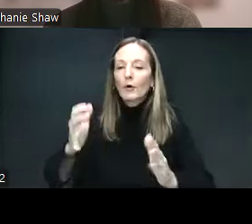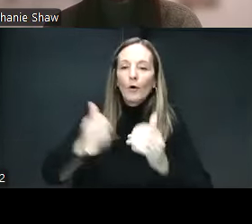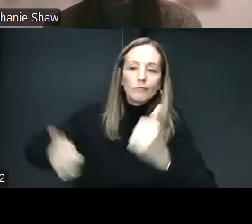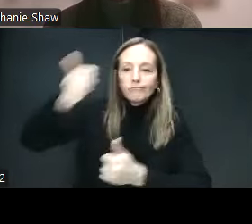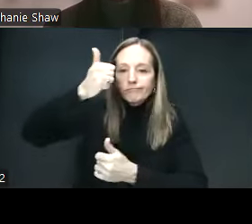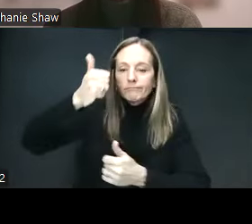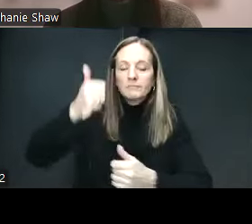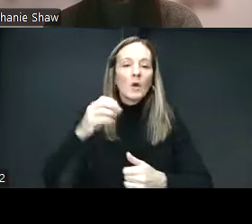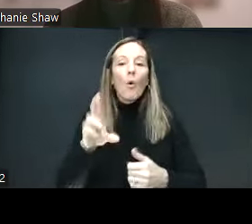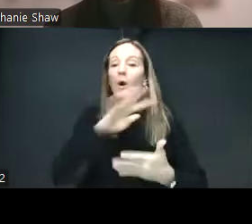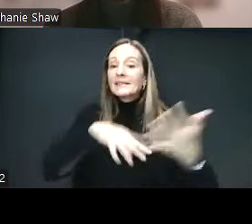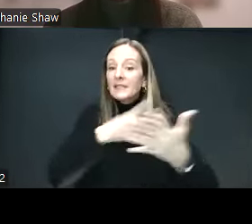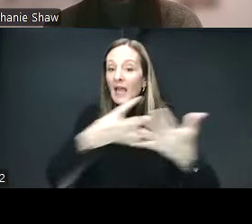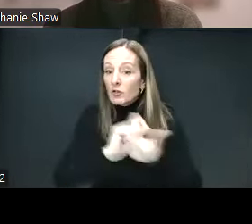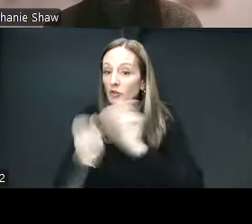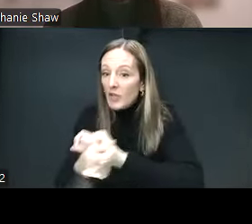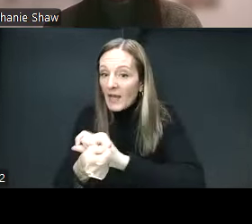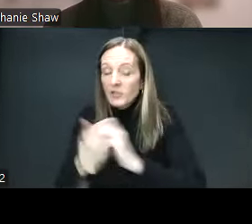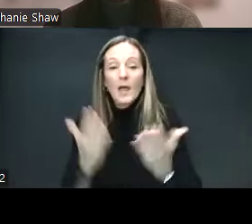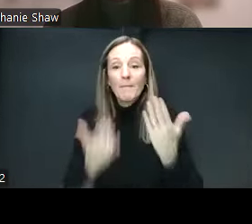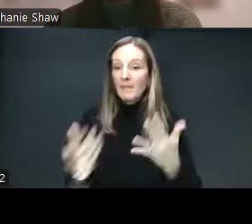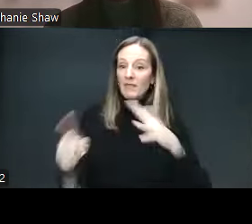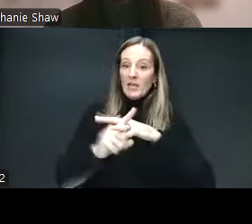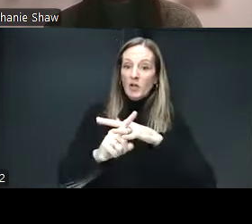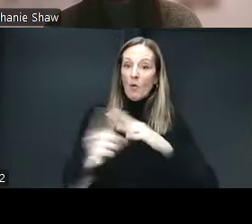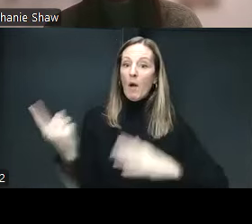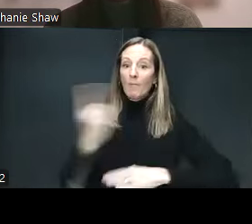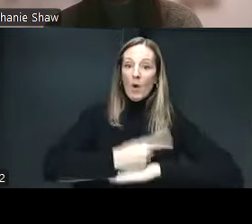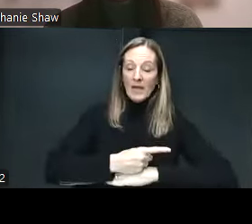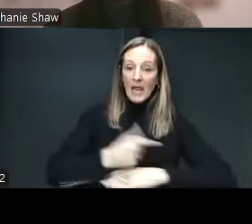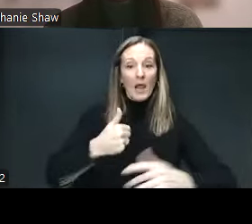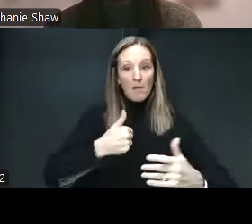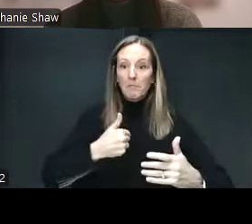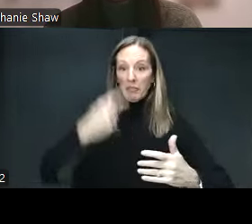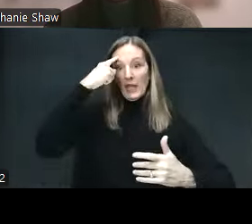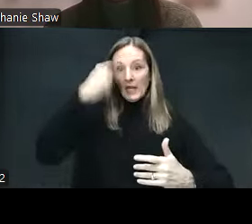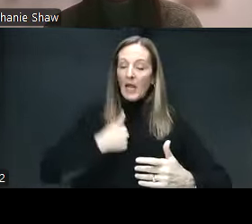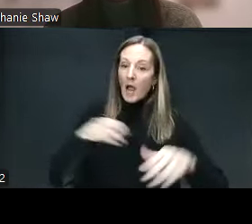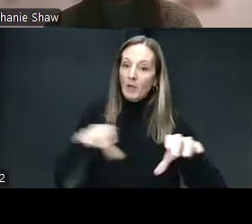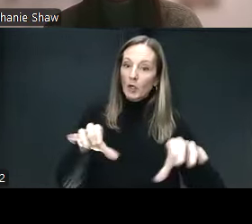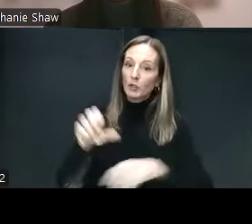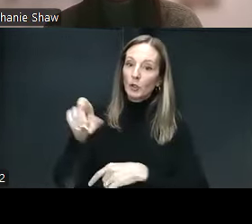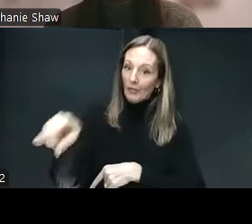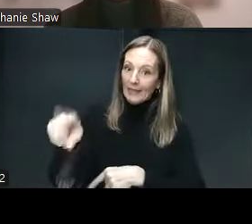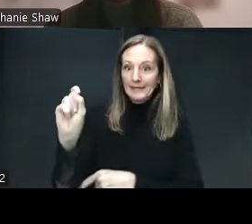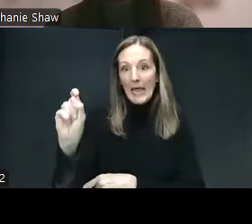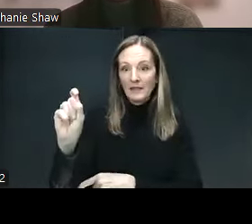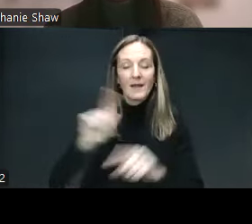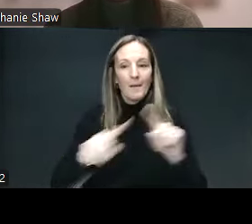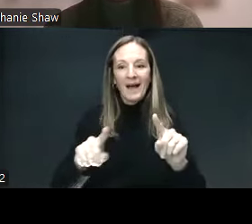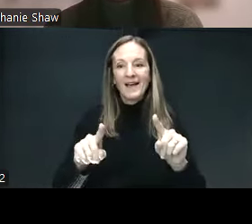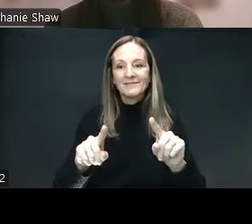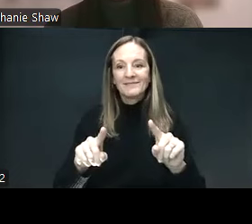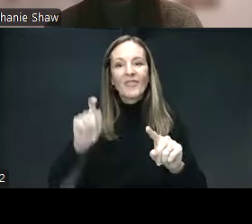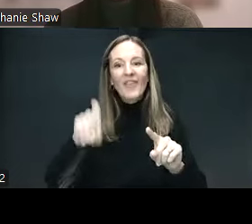change. Maybe they come into work one day thinking they were going to do X and now they've been assigned Y, and they